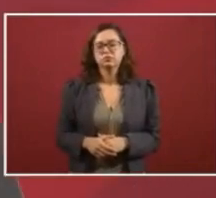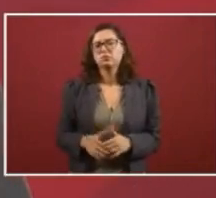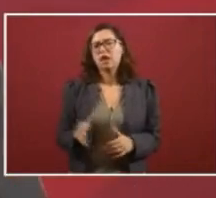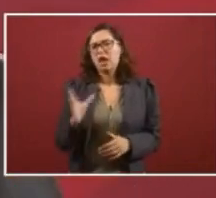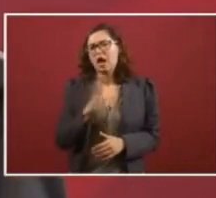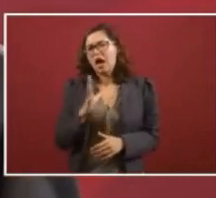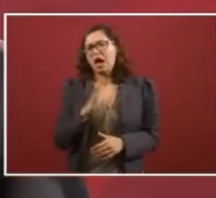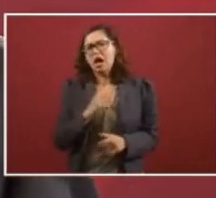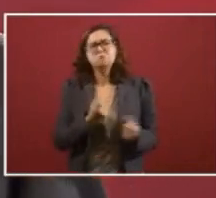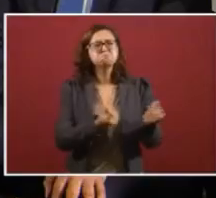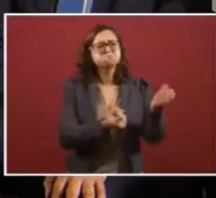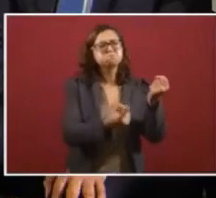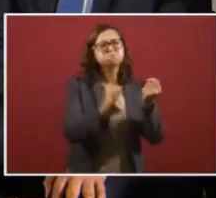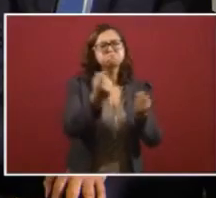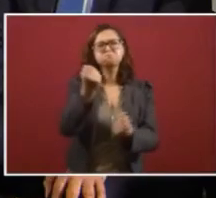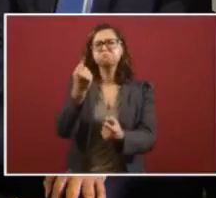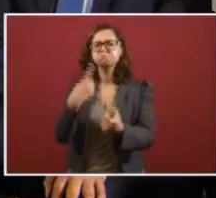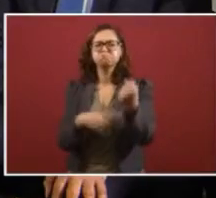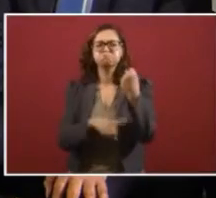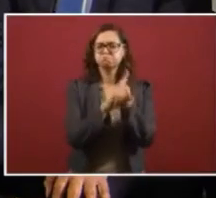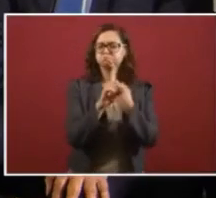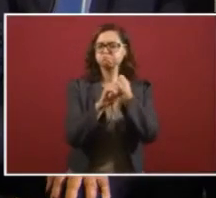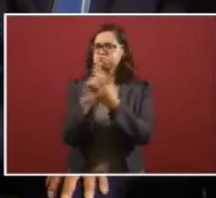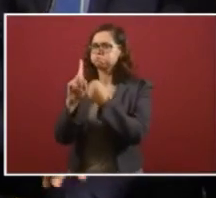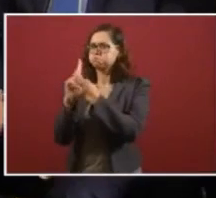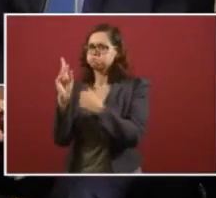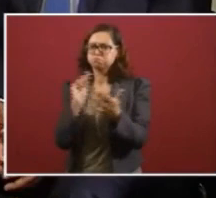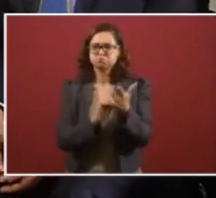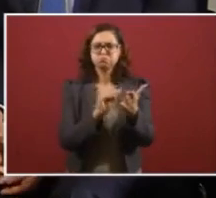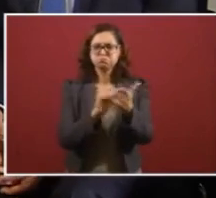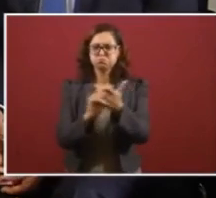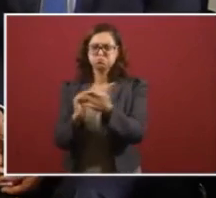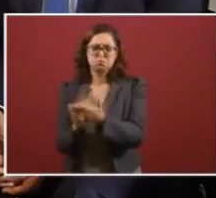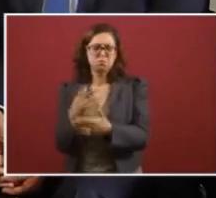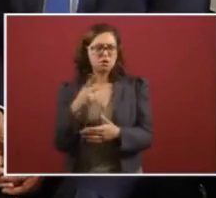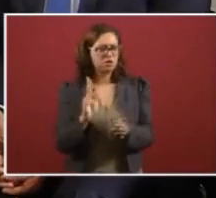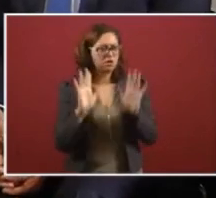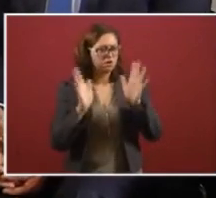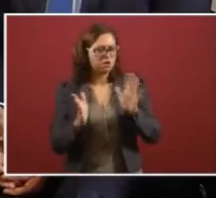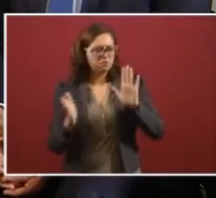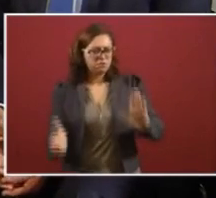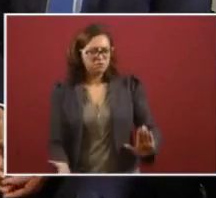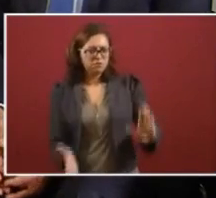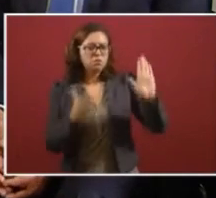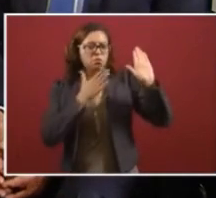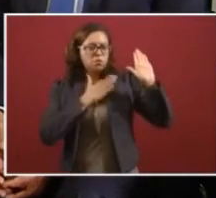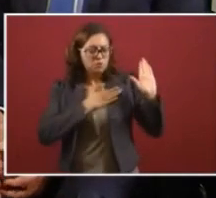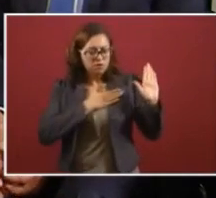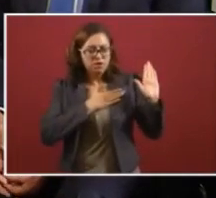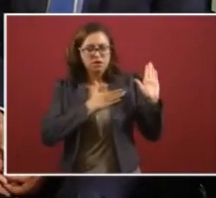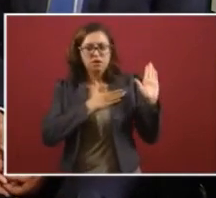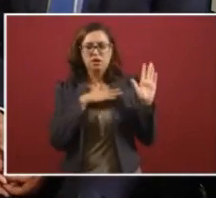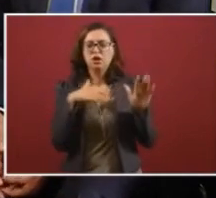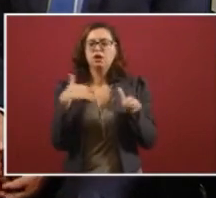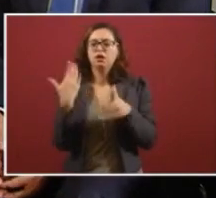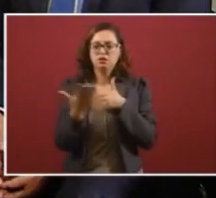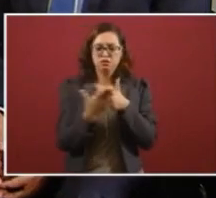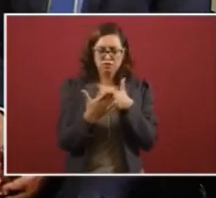So yeah, there might have been a few problems here and there, but we have the commitment with the business